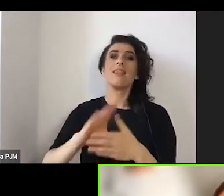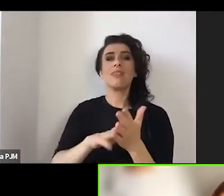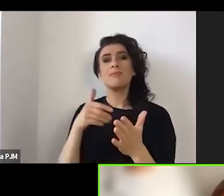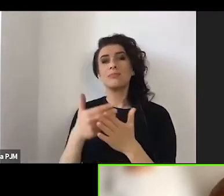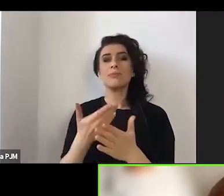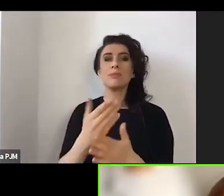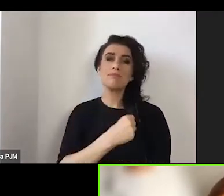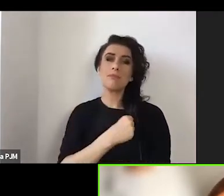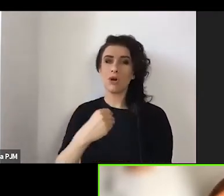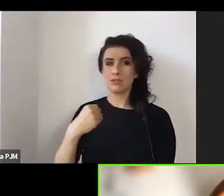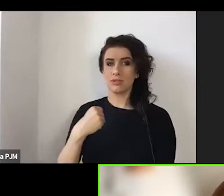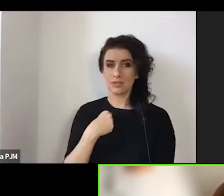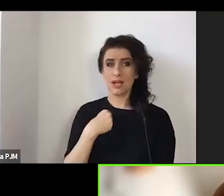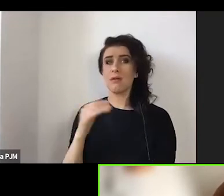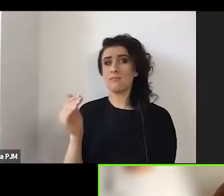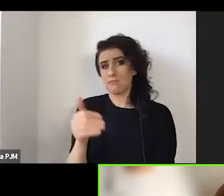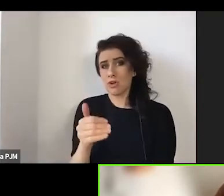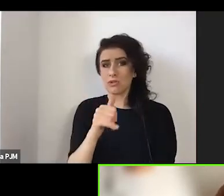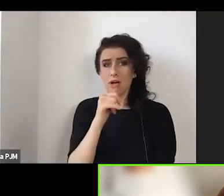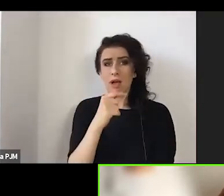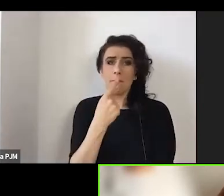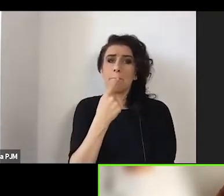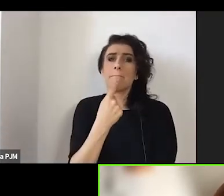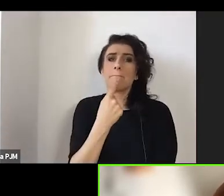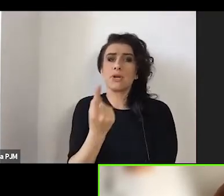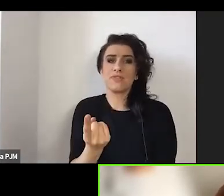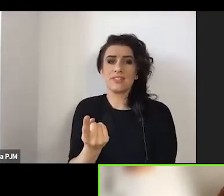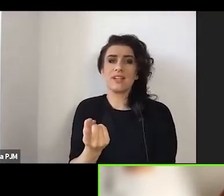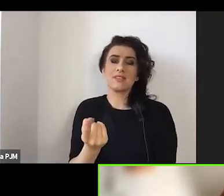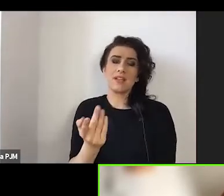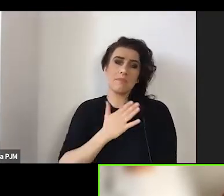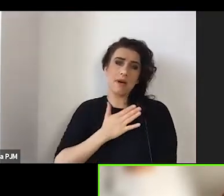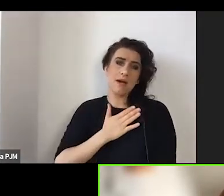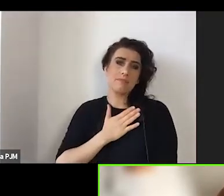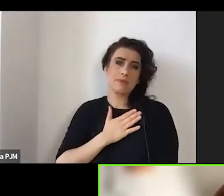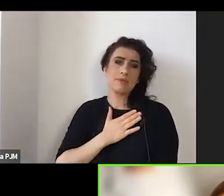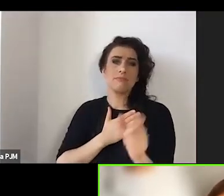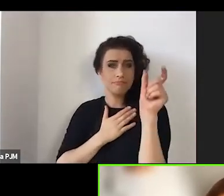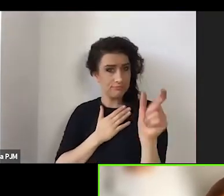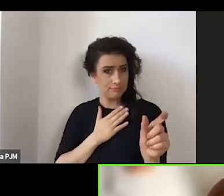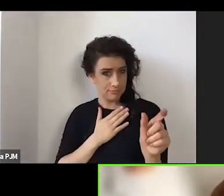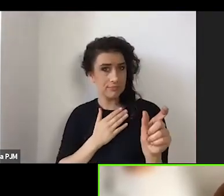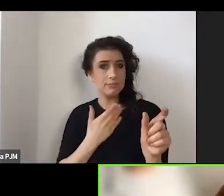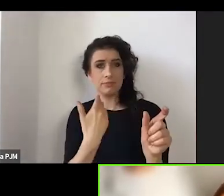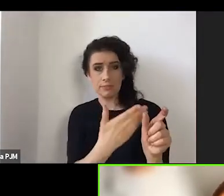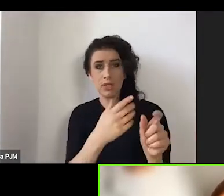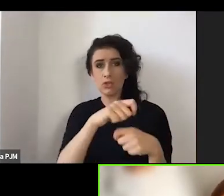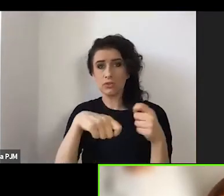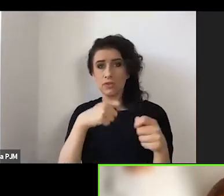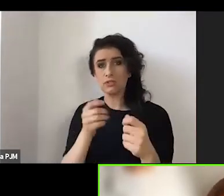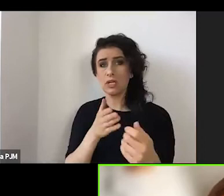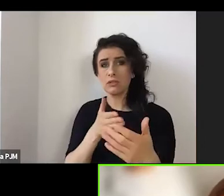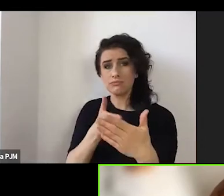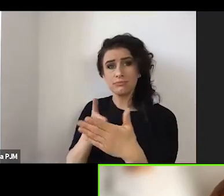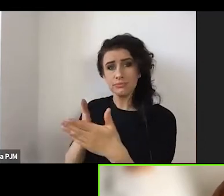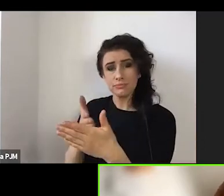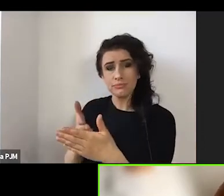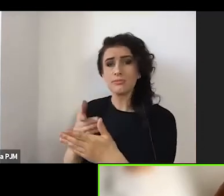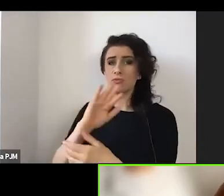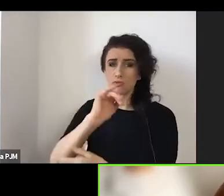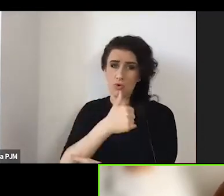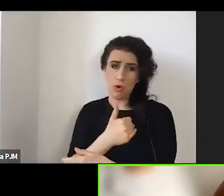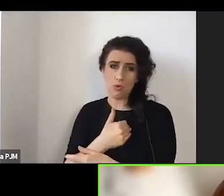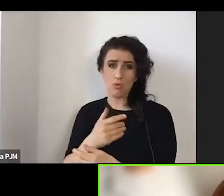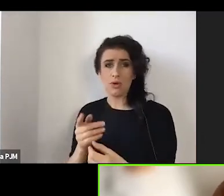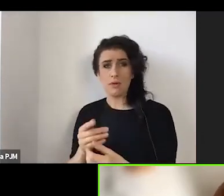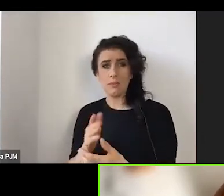like solve the problems between teachers and teachers, teachers and parents, students and students, or students and parents and teachers, would be